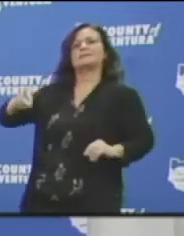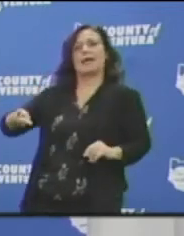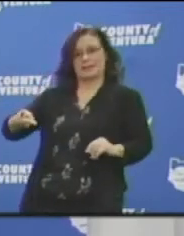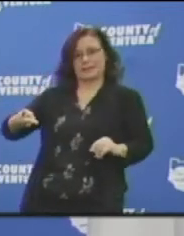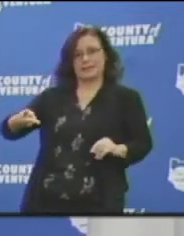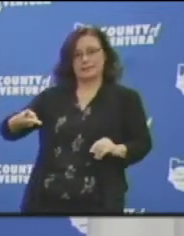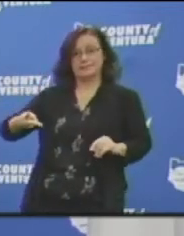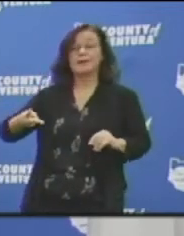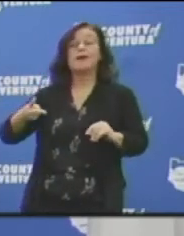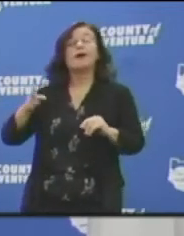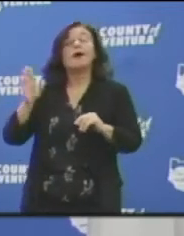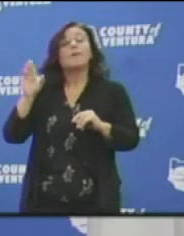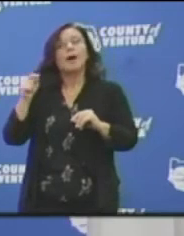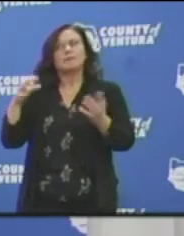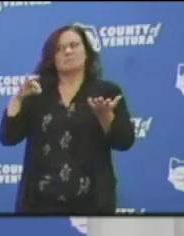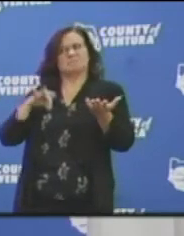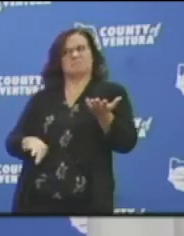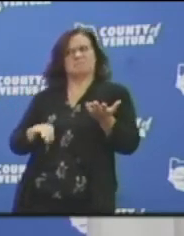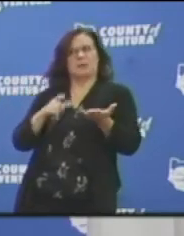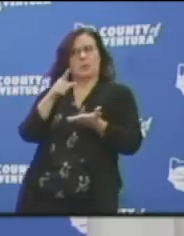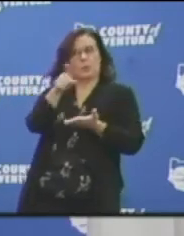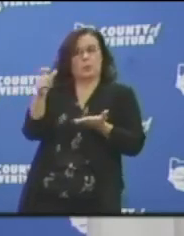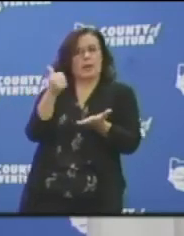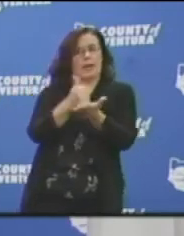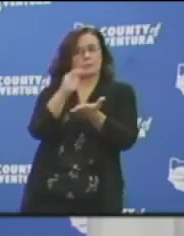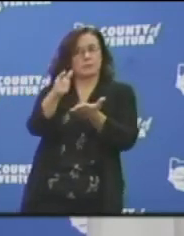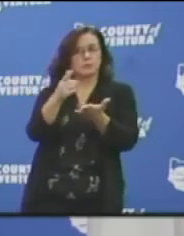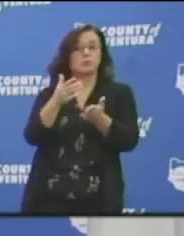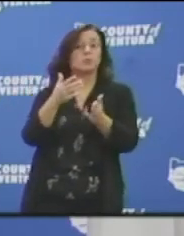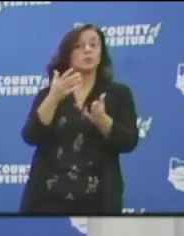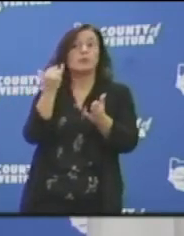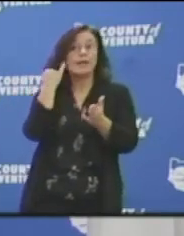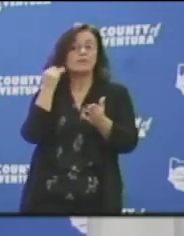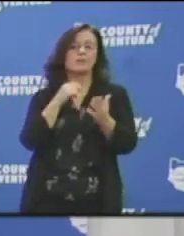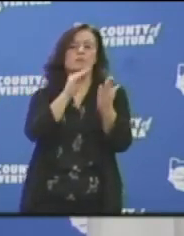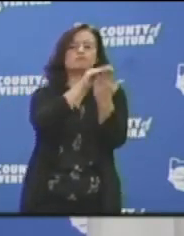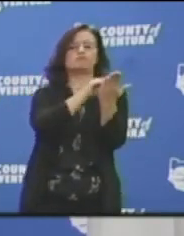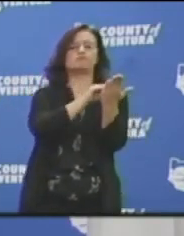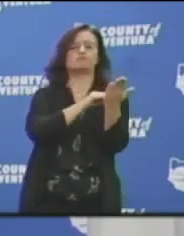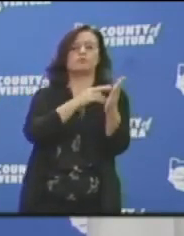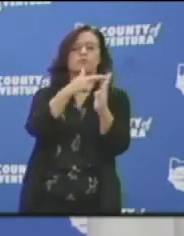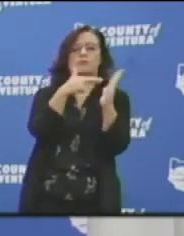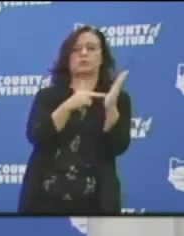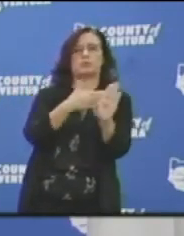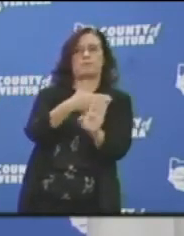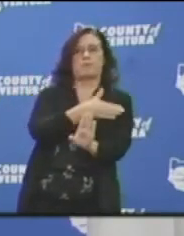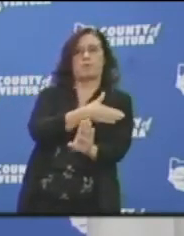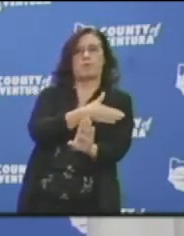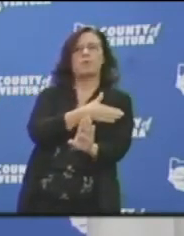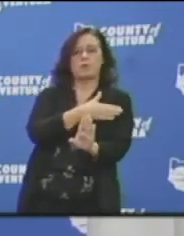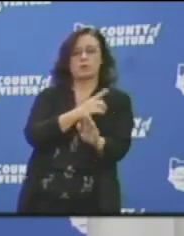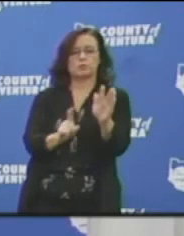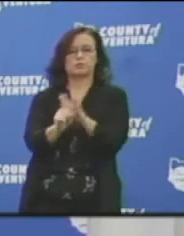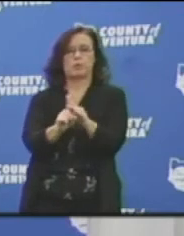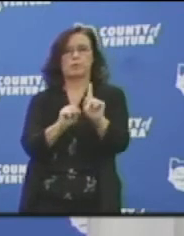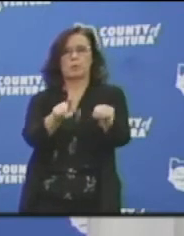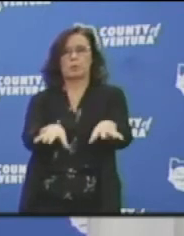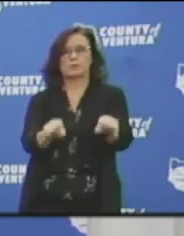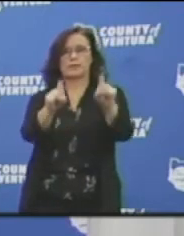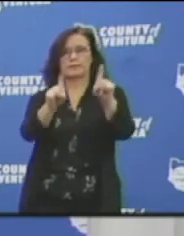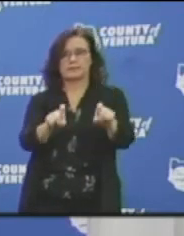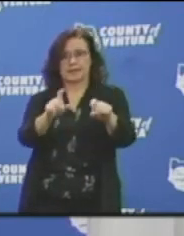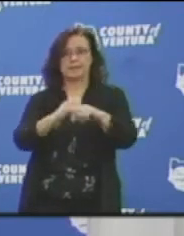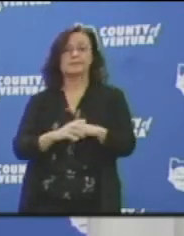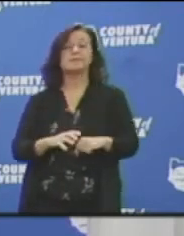testing facility. This will allow us to have greater throughput and simplify the process